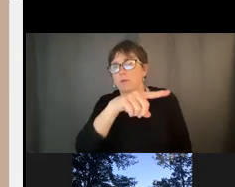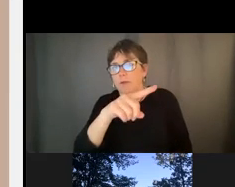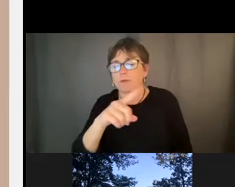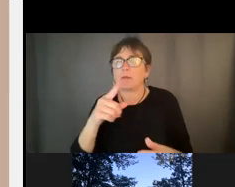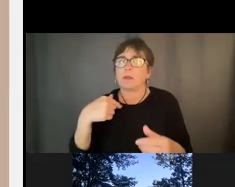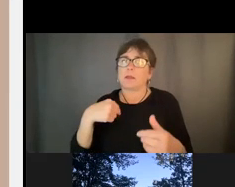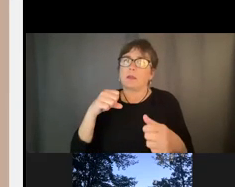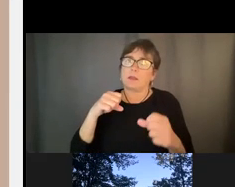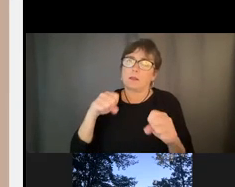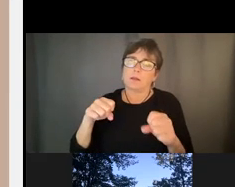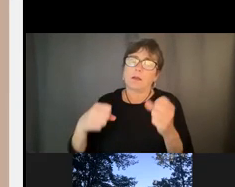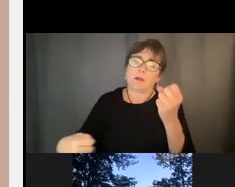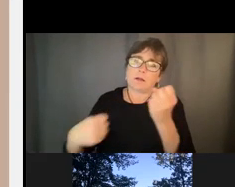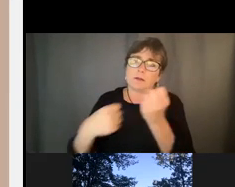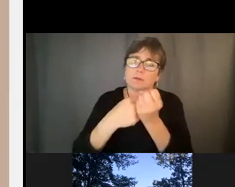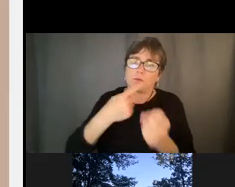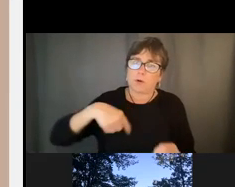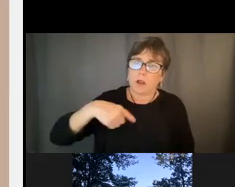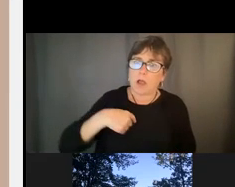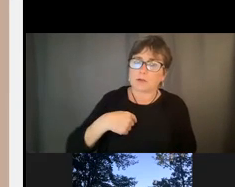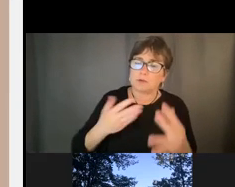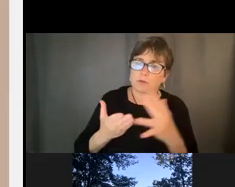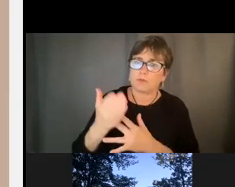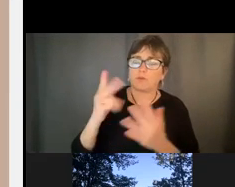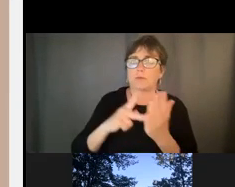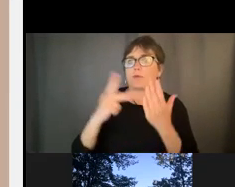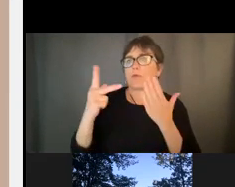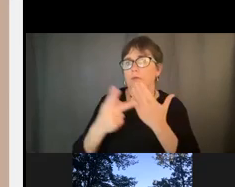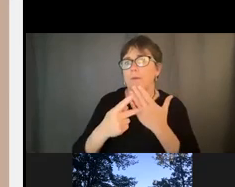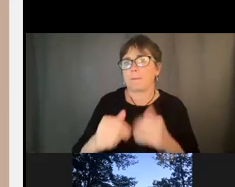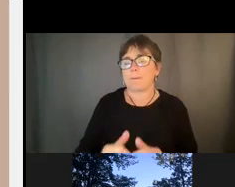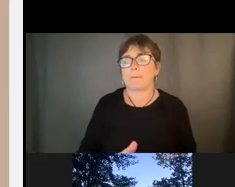us through the through programs and different things.